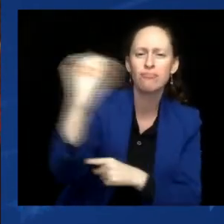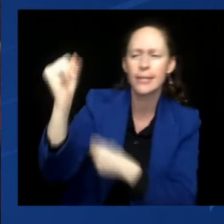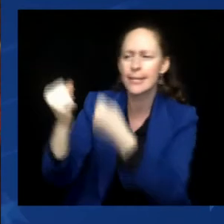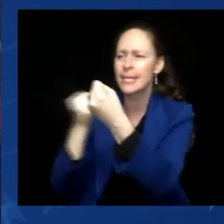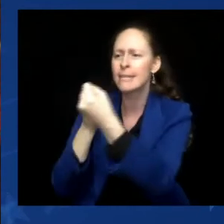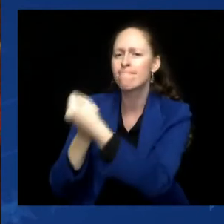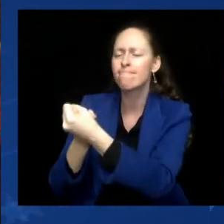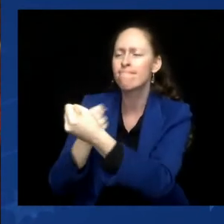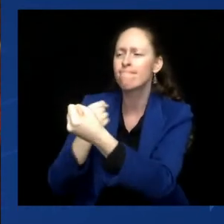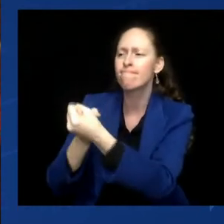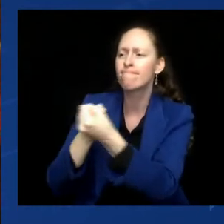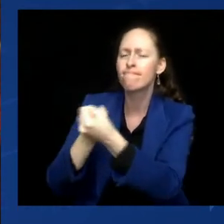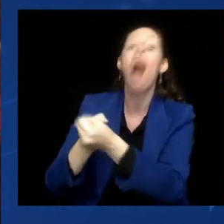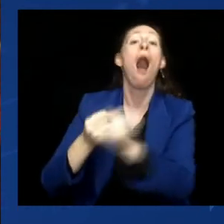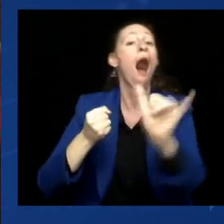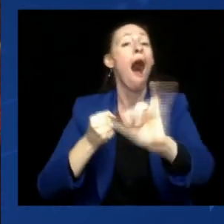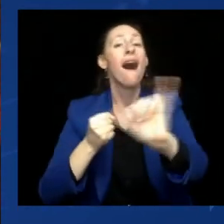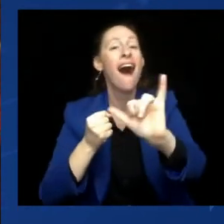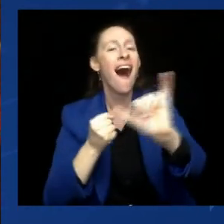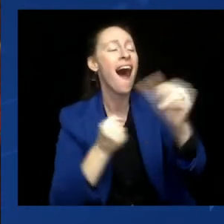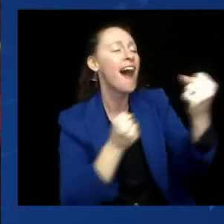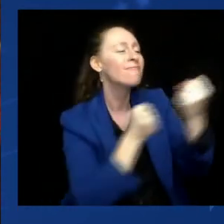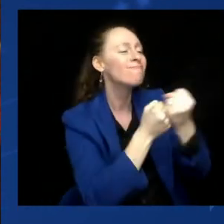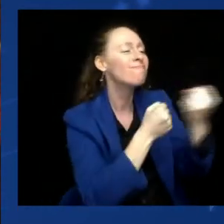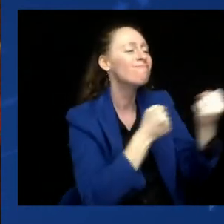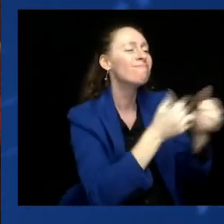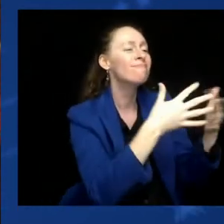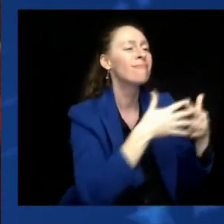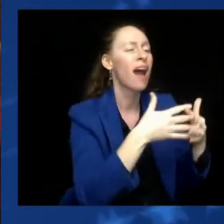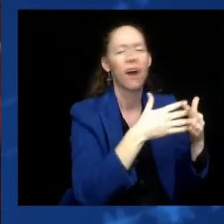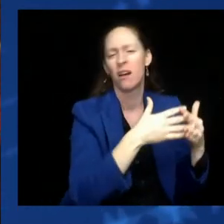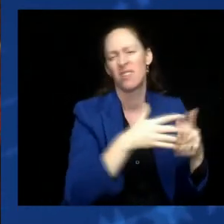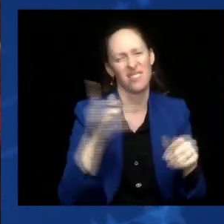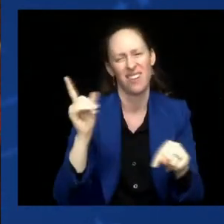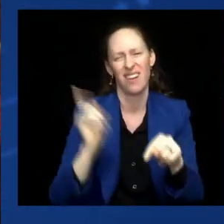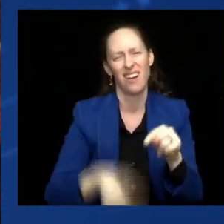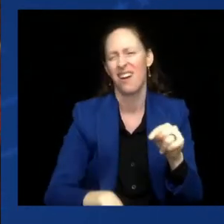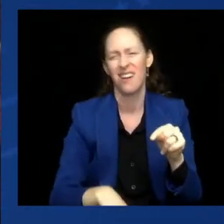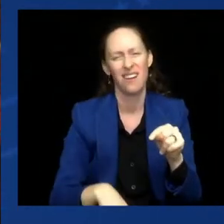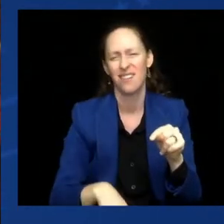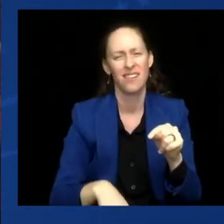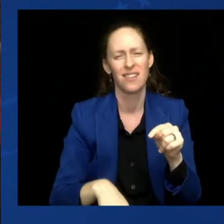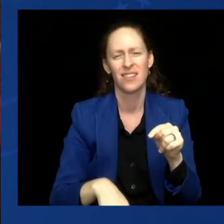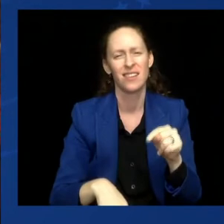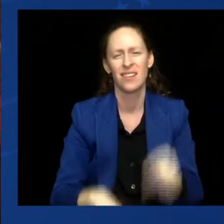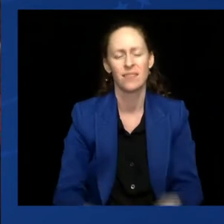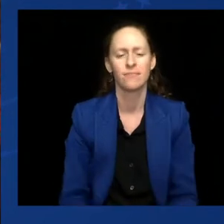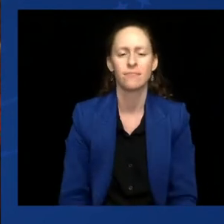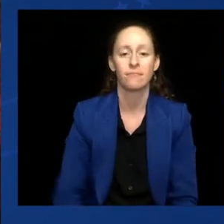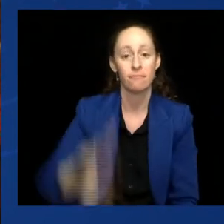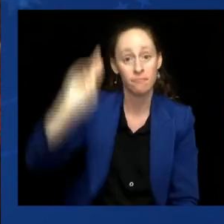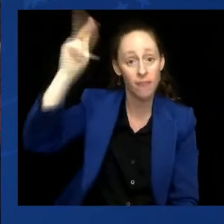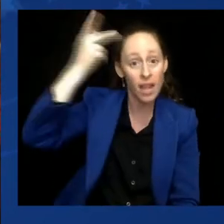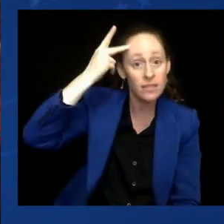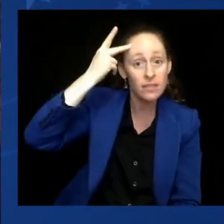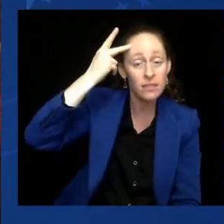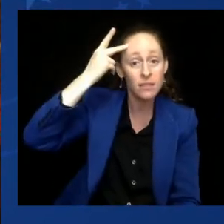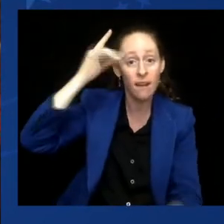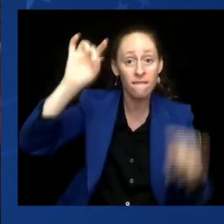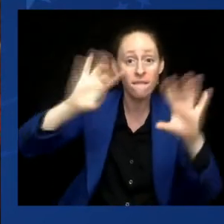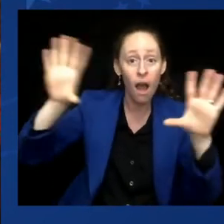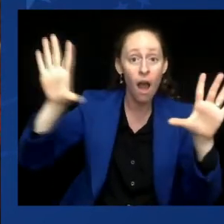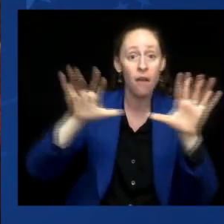wrong. We each have to reject political violence with all the moral clarity and conviction this nation can